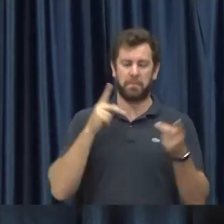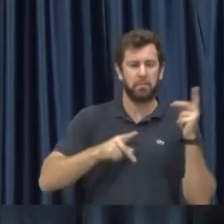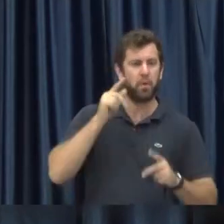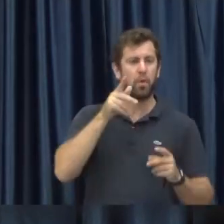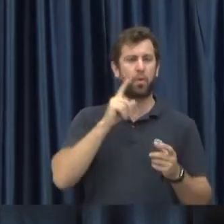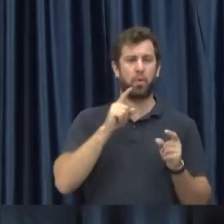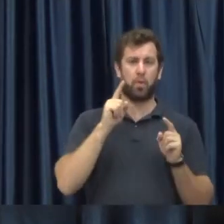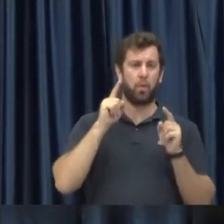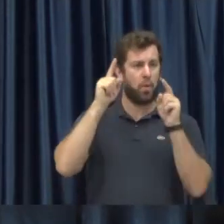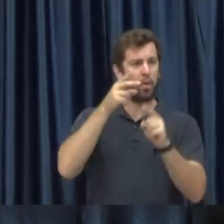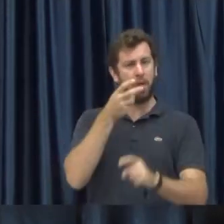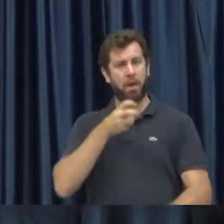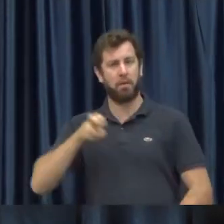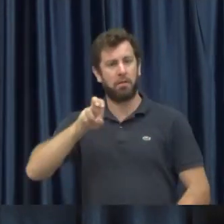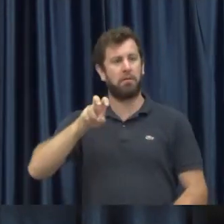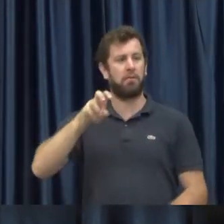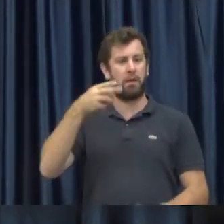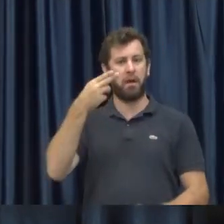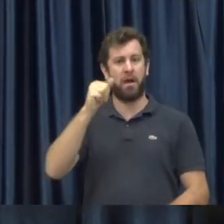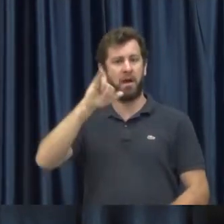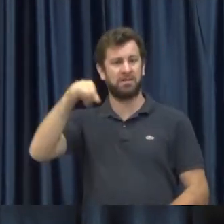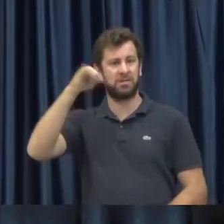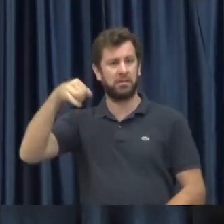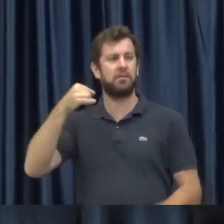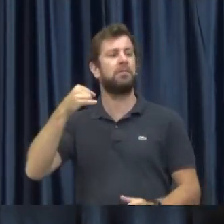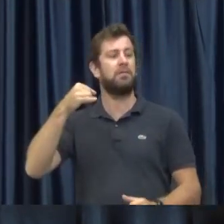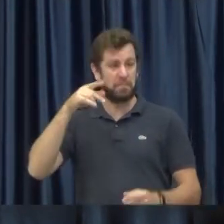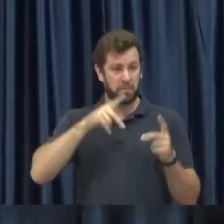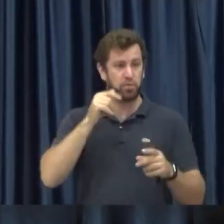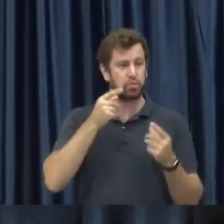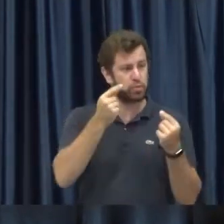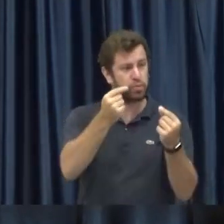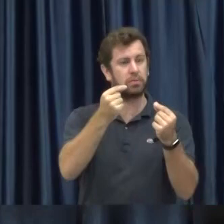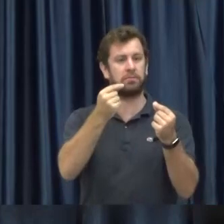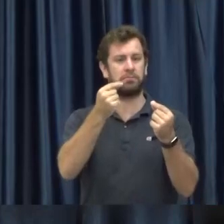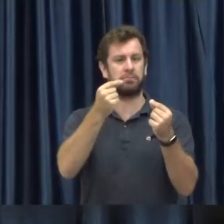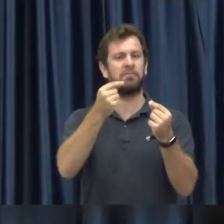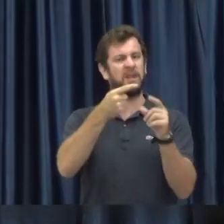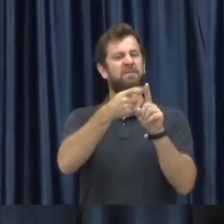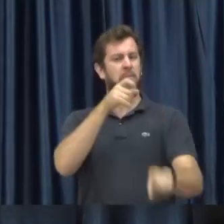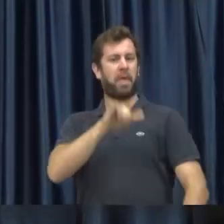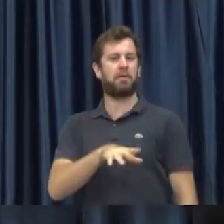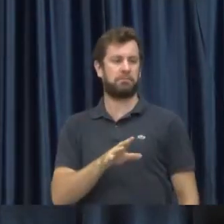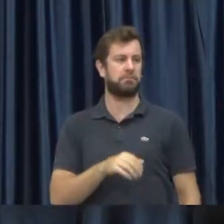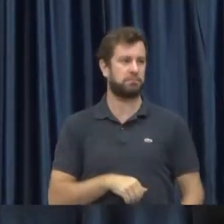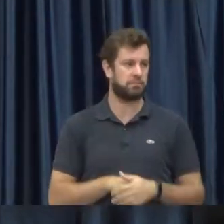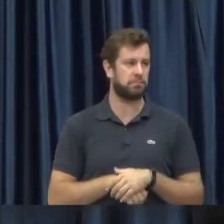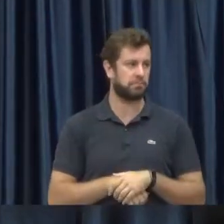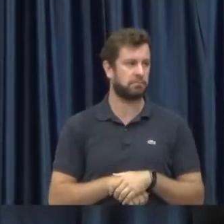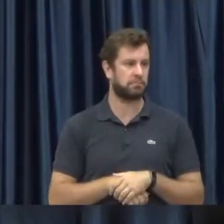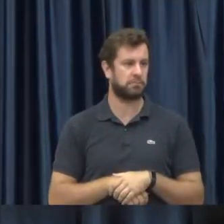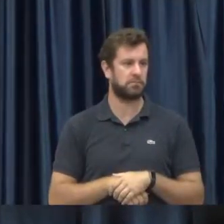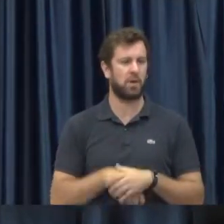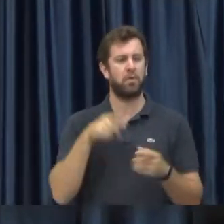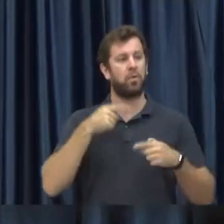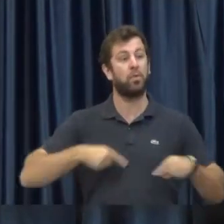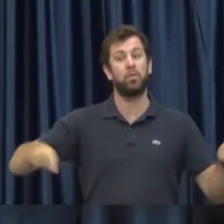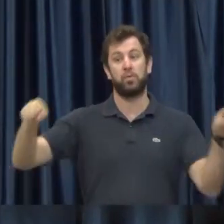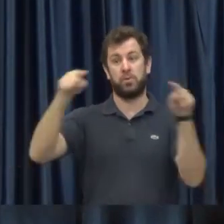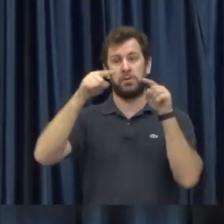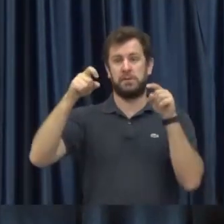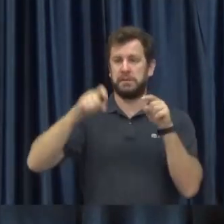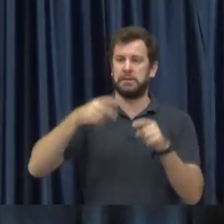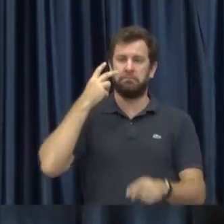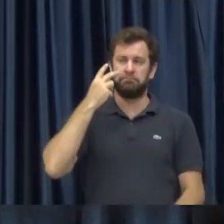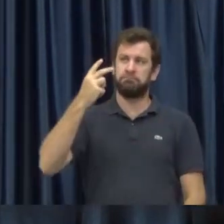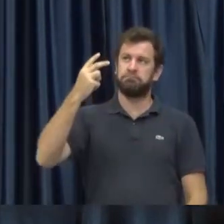the Hajj. And that is a crucial concept that we need to reflect upon, especially in